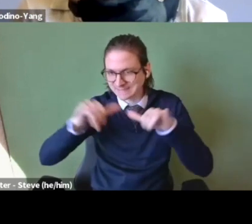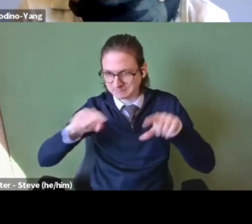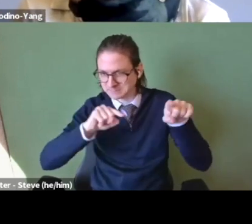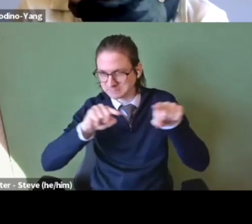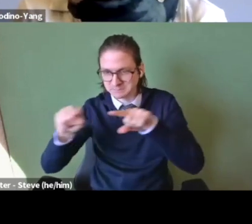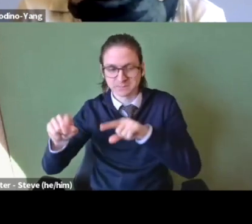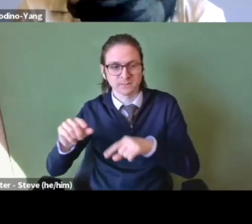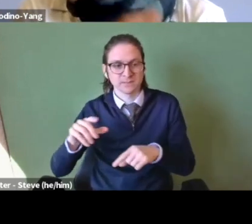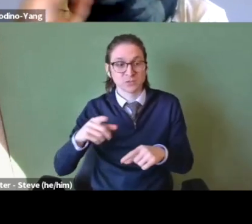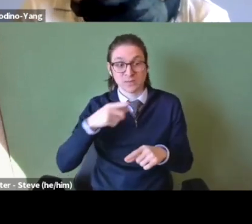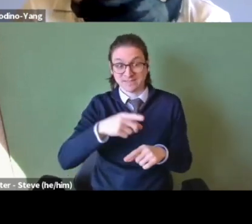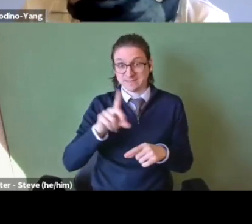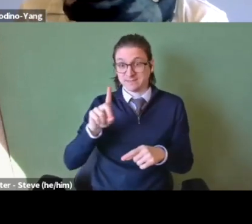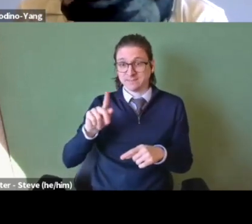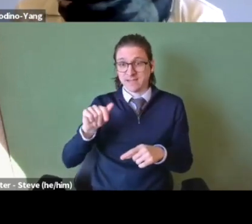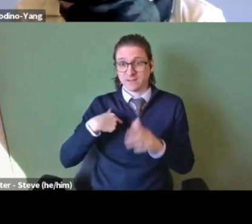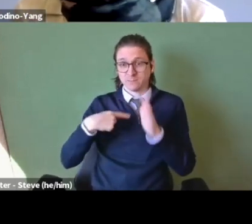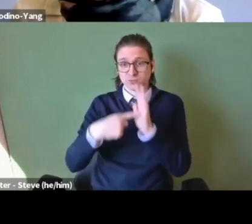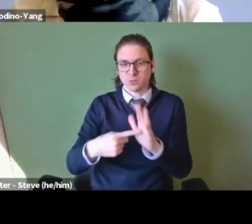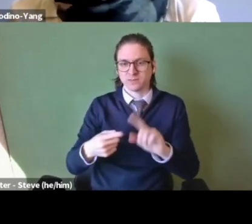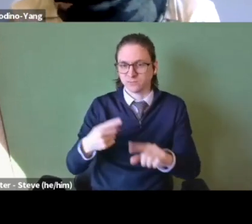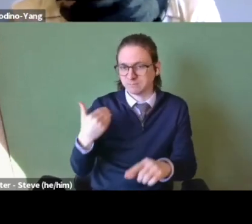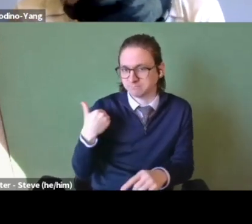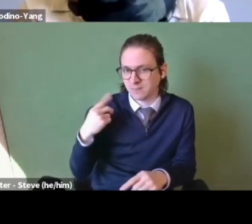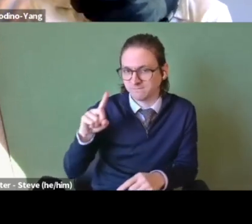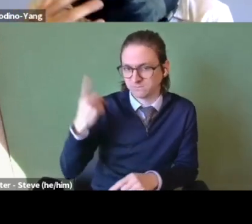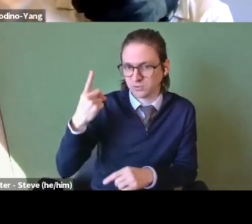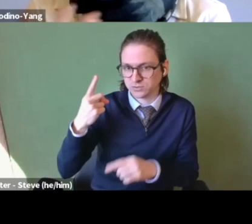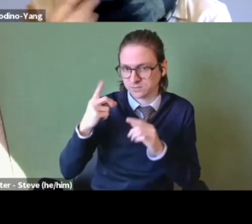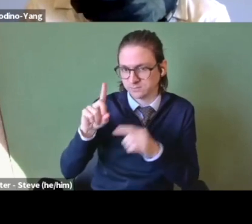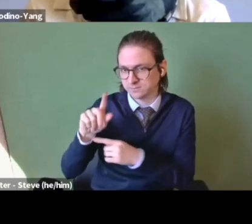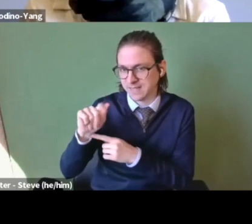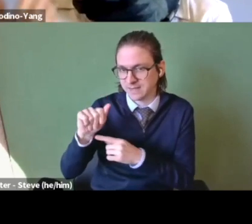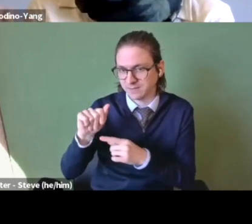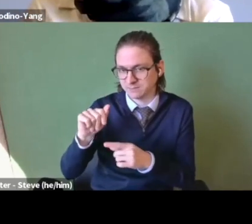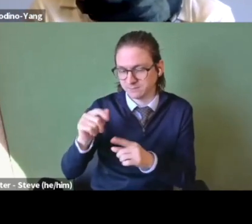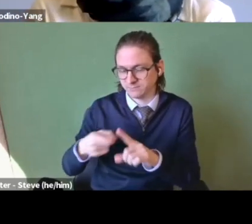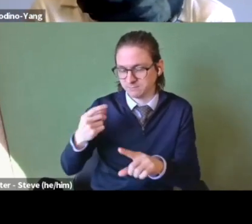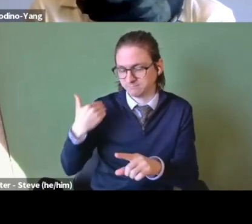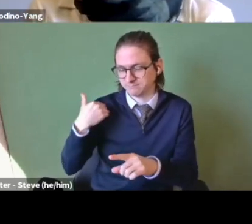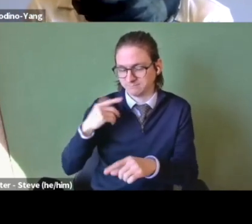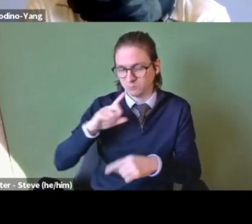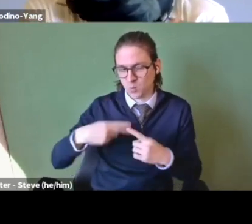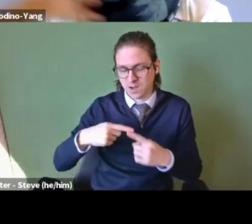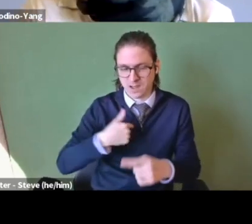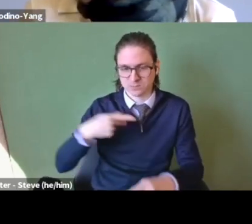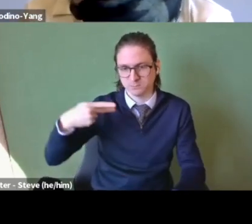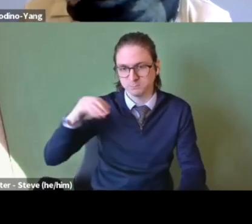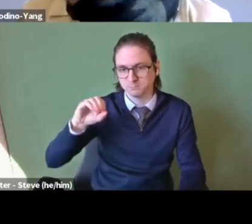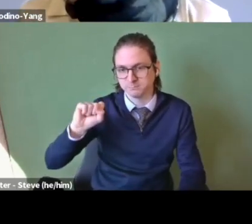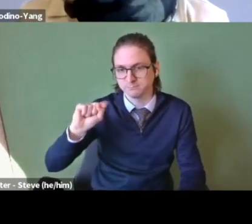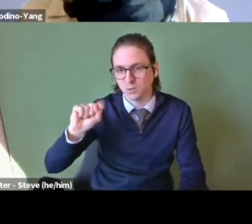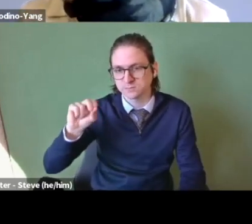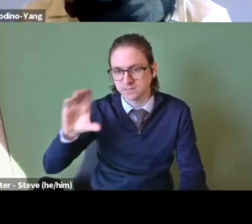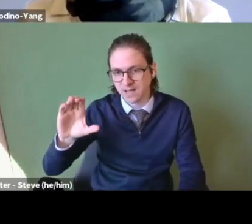that we used this method when I was a postdoc, where I put together documentary stories about real